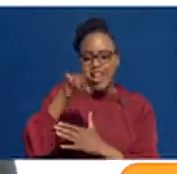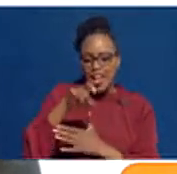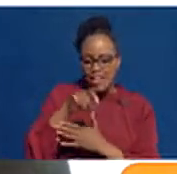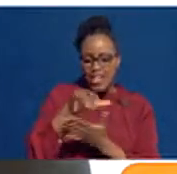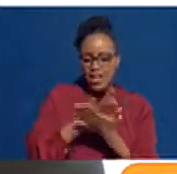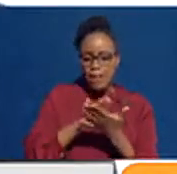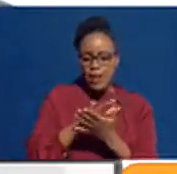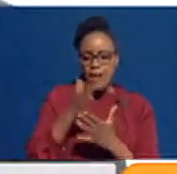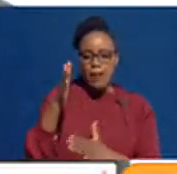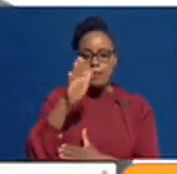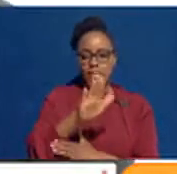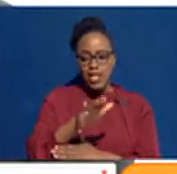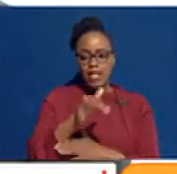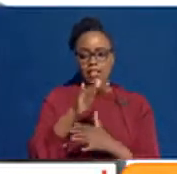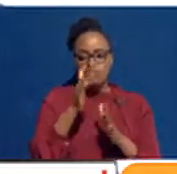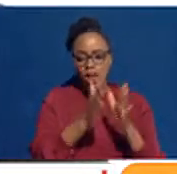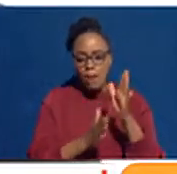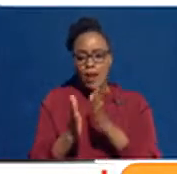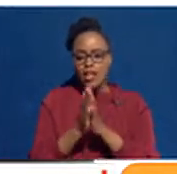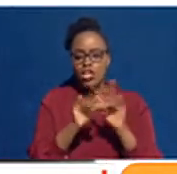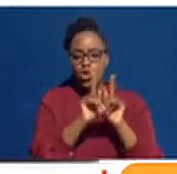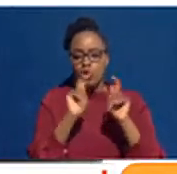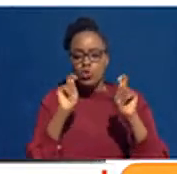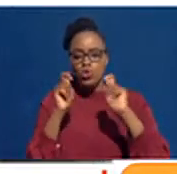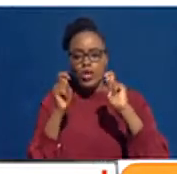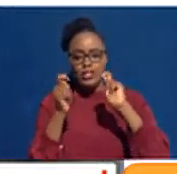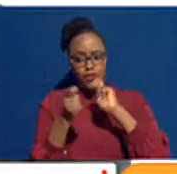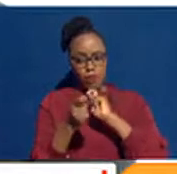minimum returns scheme and transform